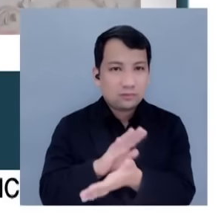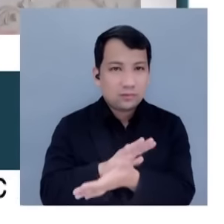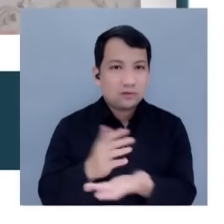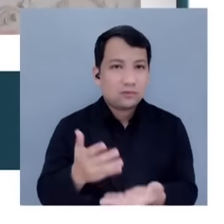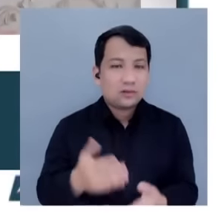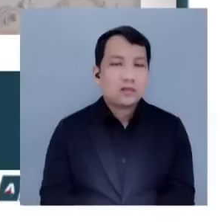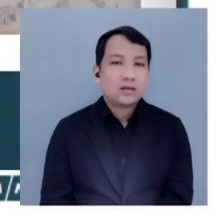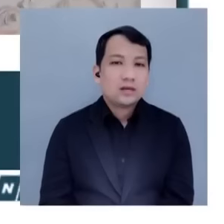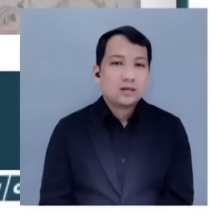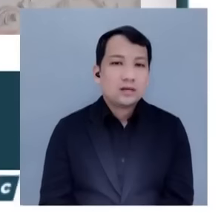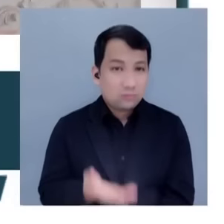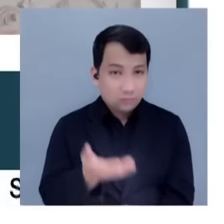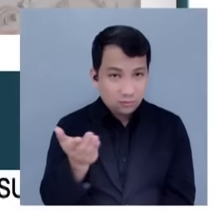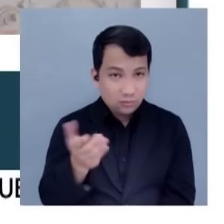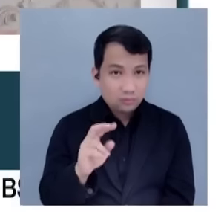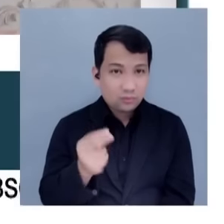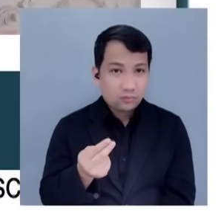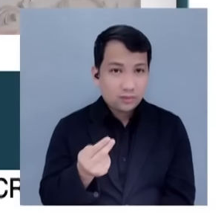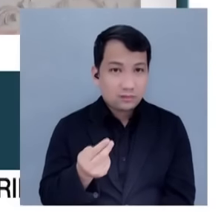when you ask me when,